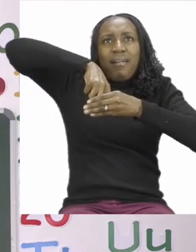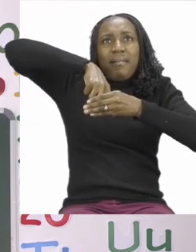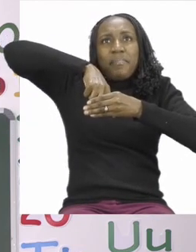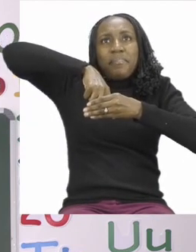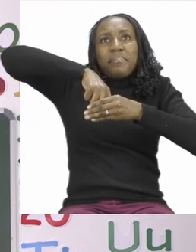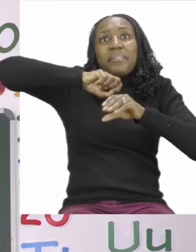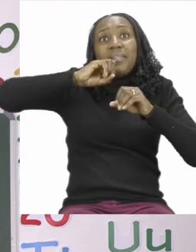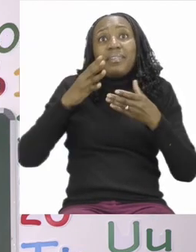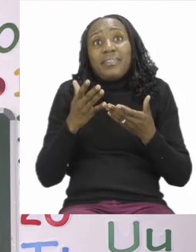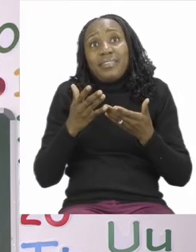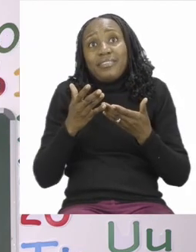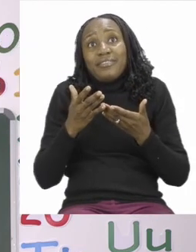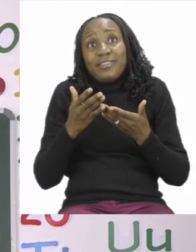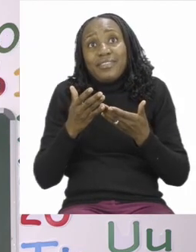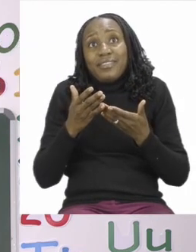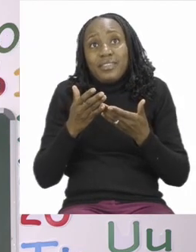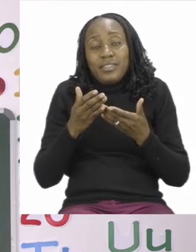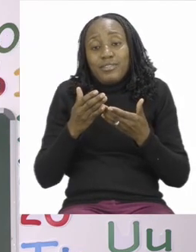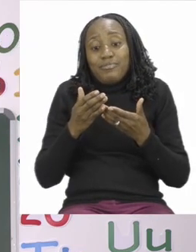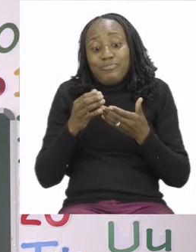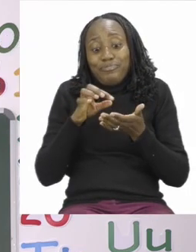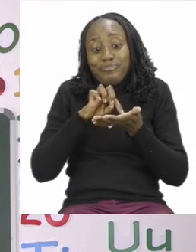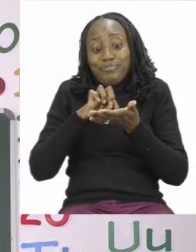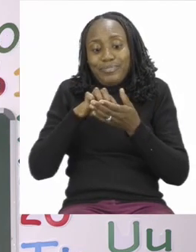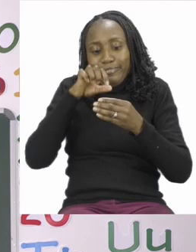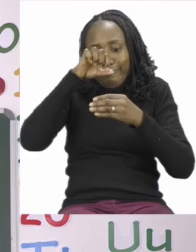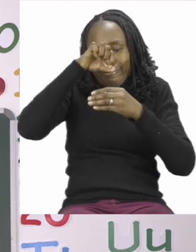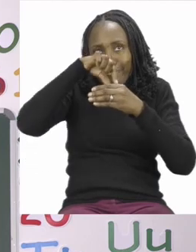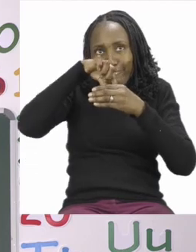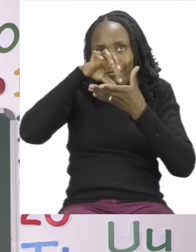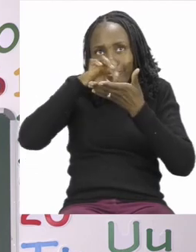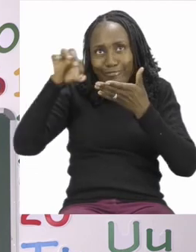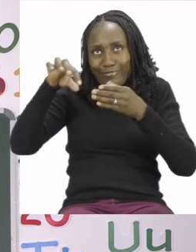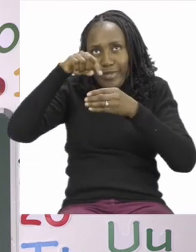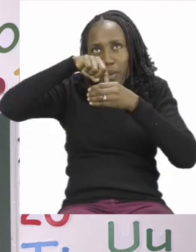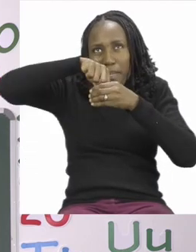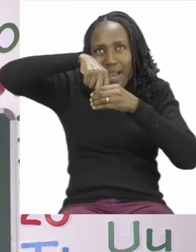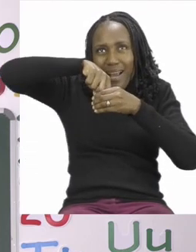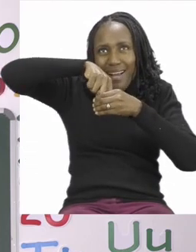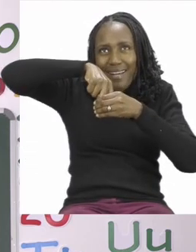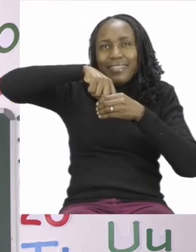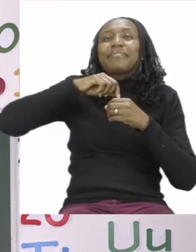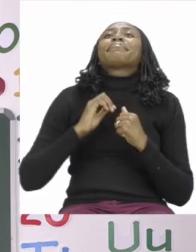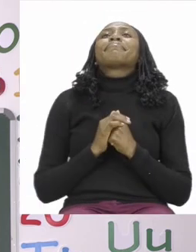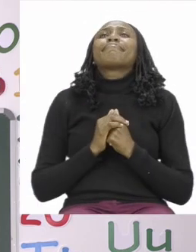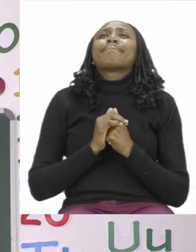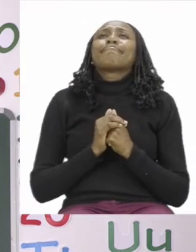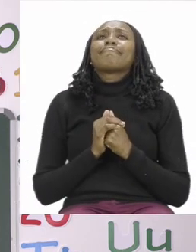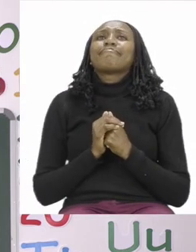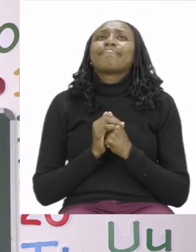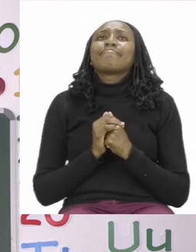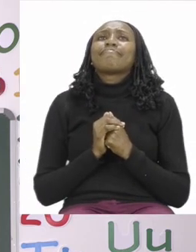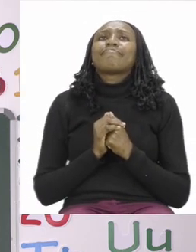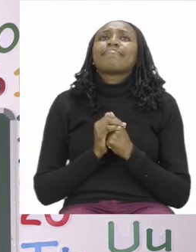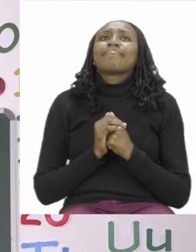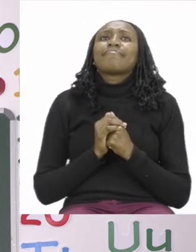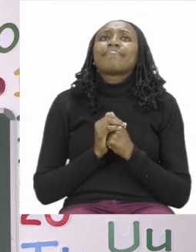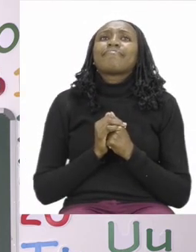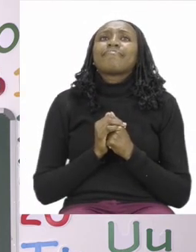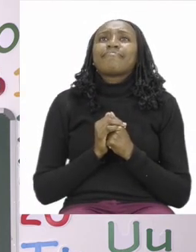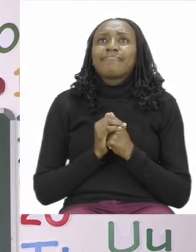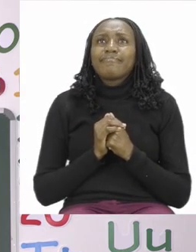container. So when you put your seed, make sure that the hole is deep enough for it to have the